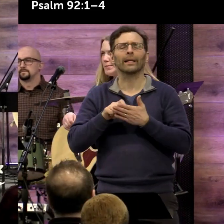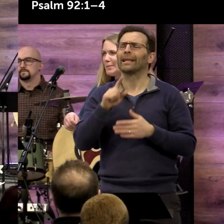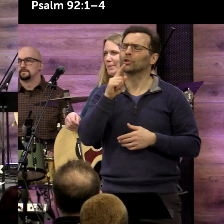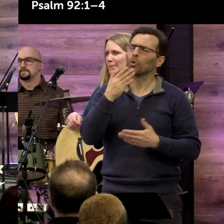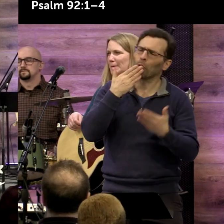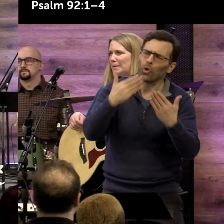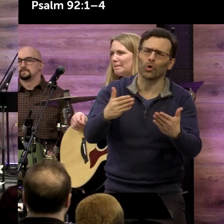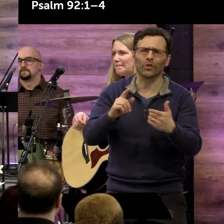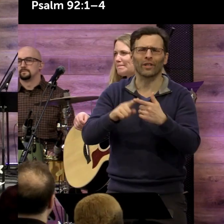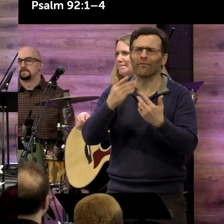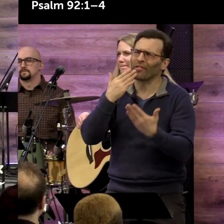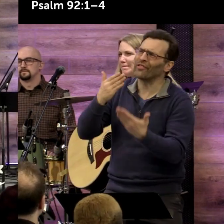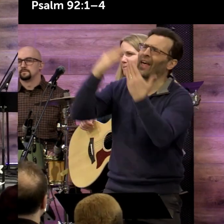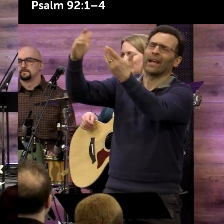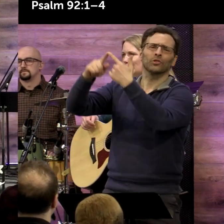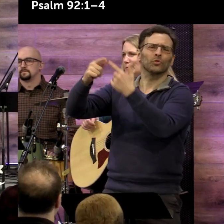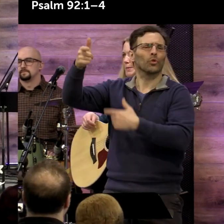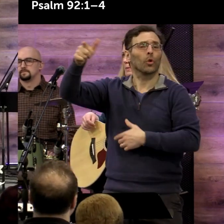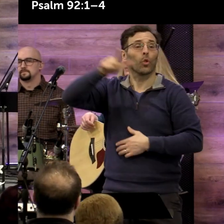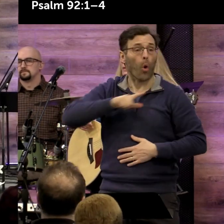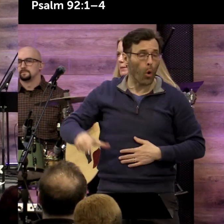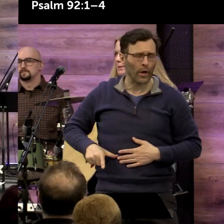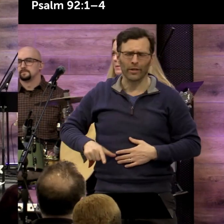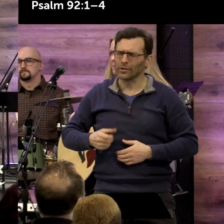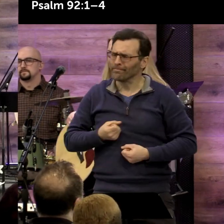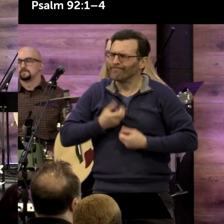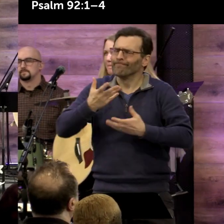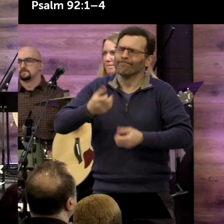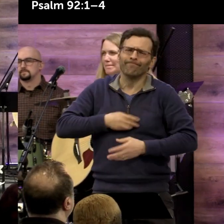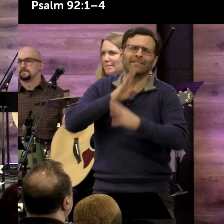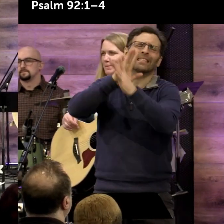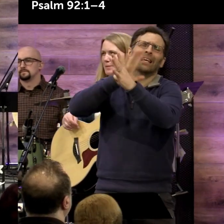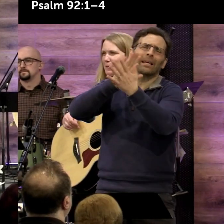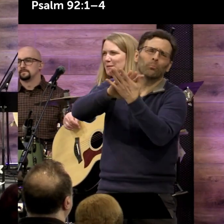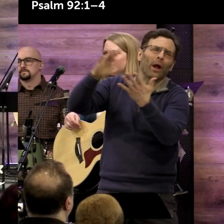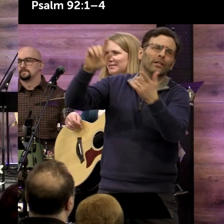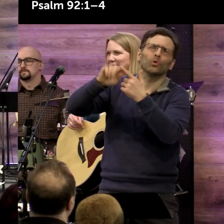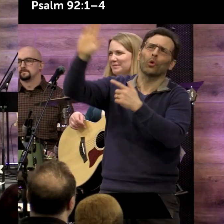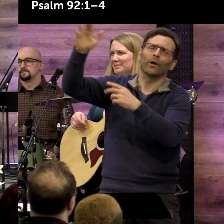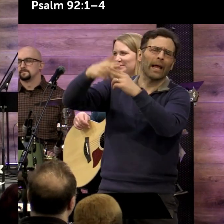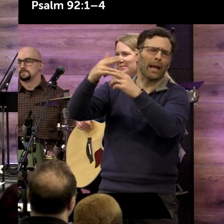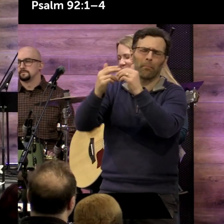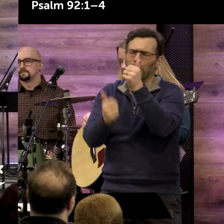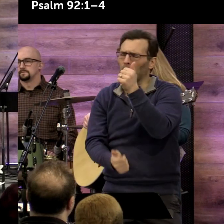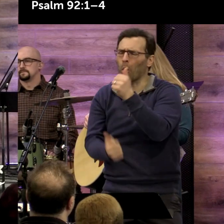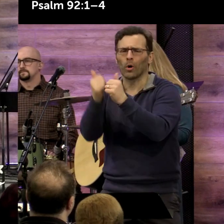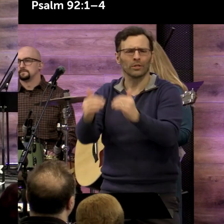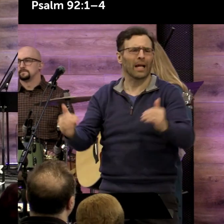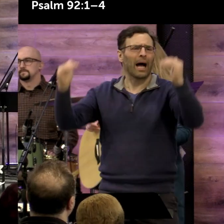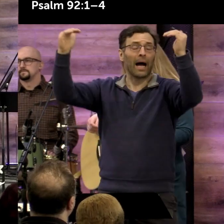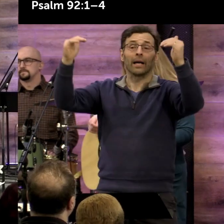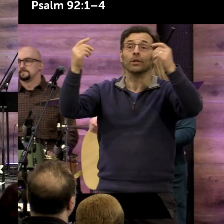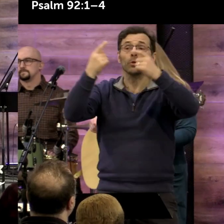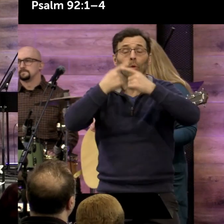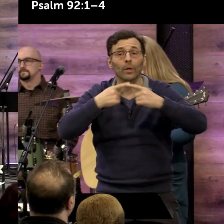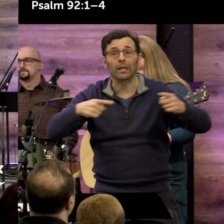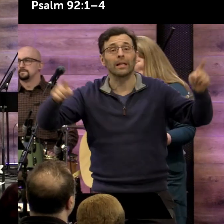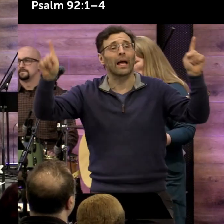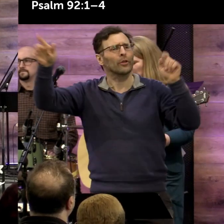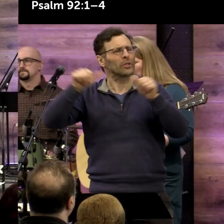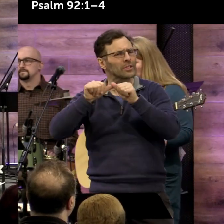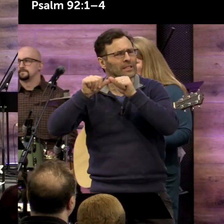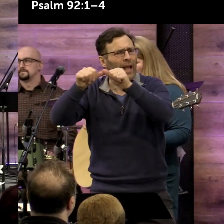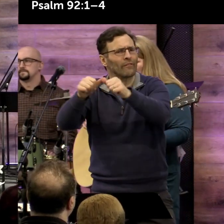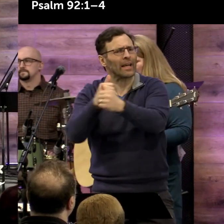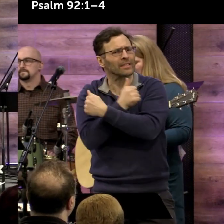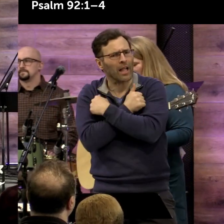good to give thanks to the Lord, to sing praises to your name, O Most High, to declare your steadfast love